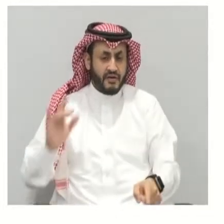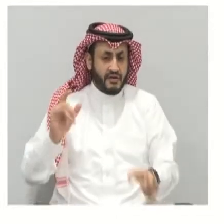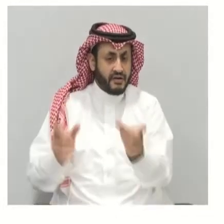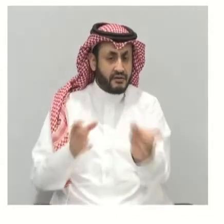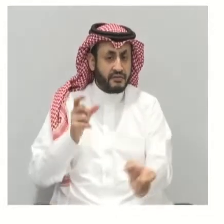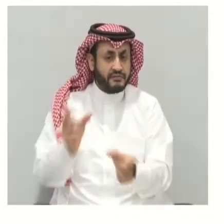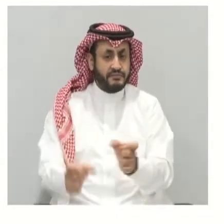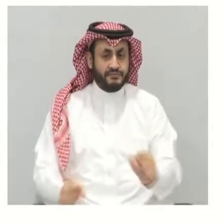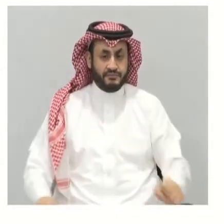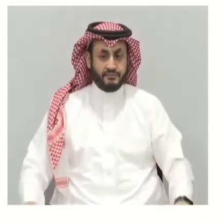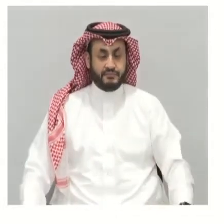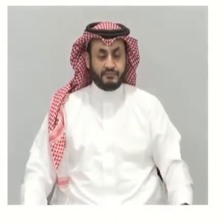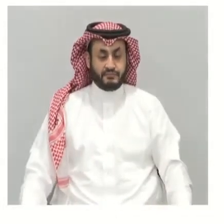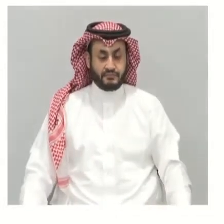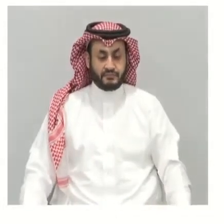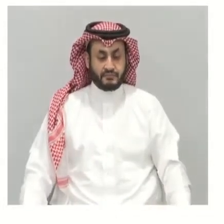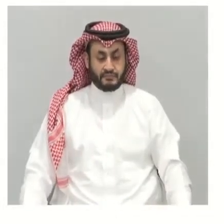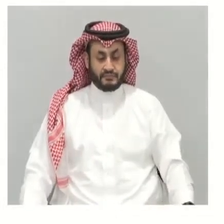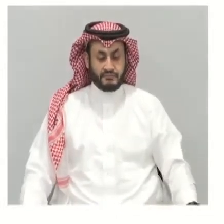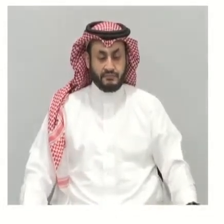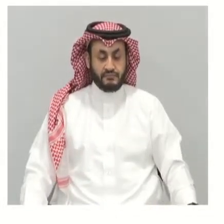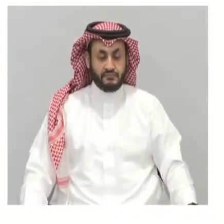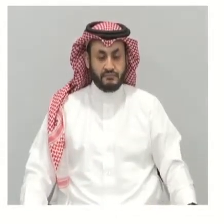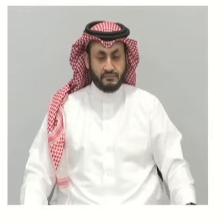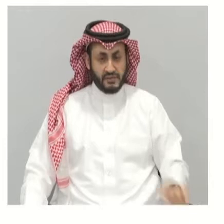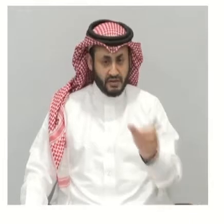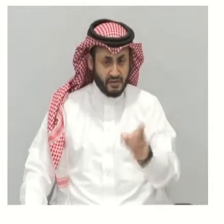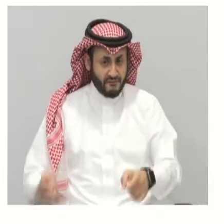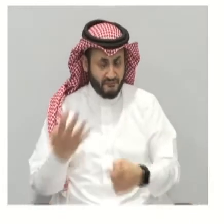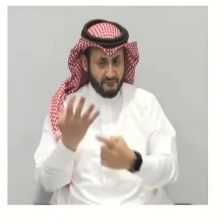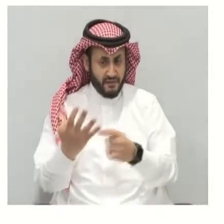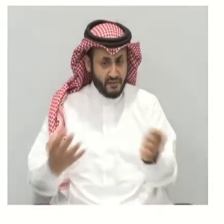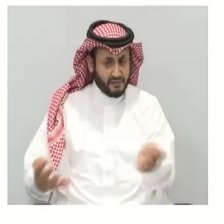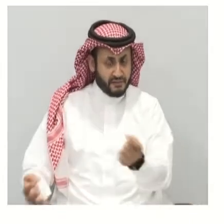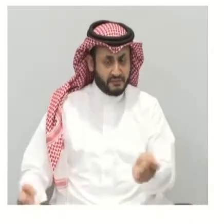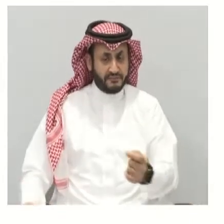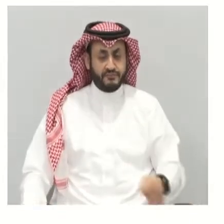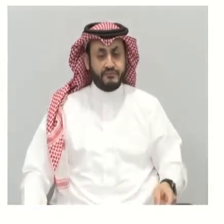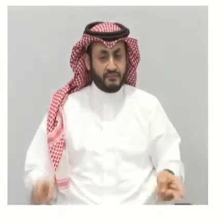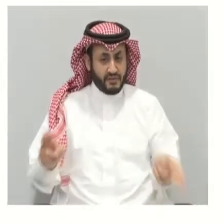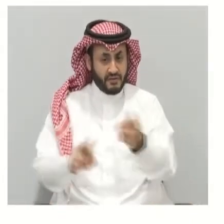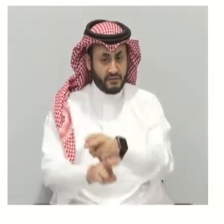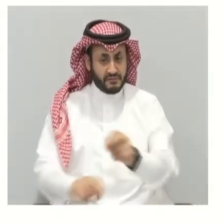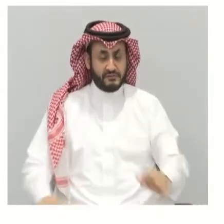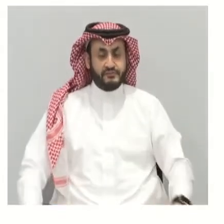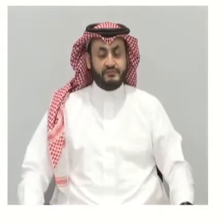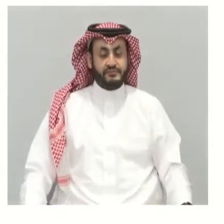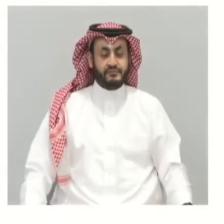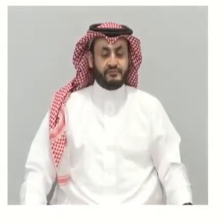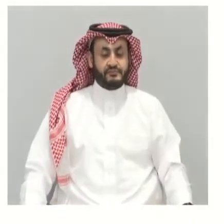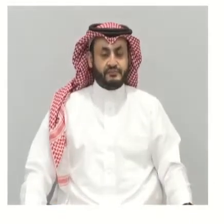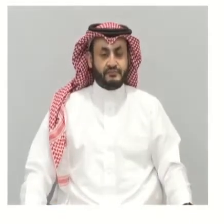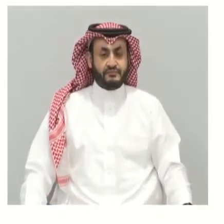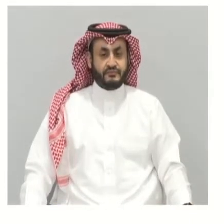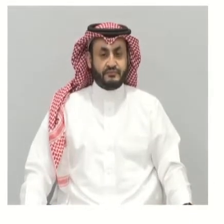sometimes, and usually. So you had these four sentences. So did you, let's take a look. So what did